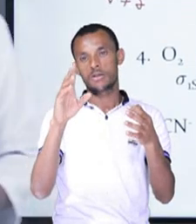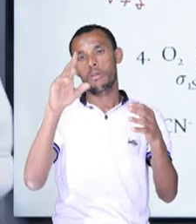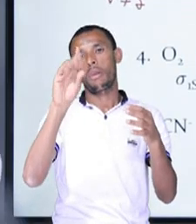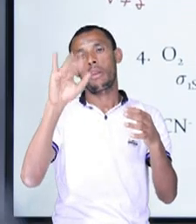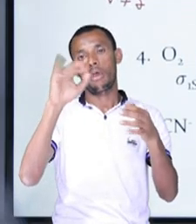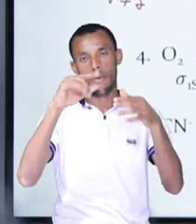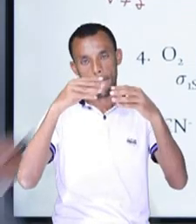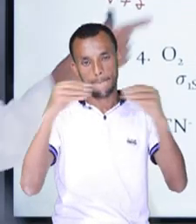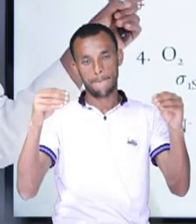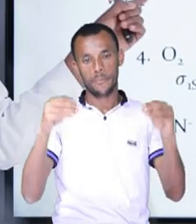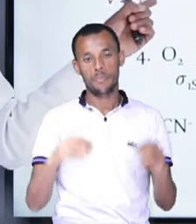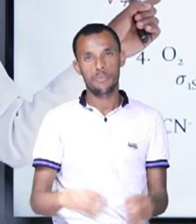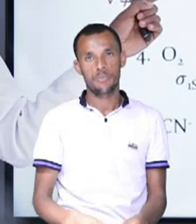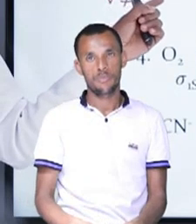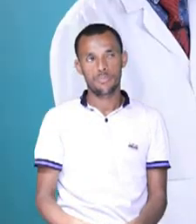diamagnetic.